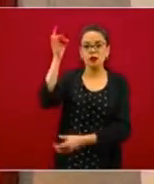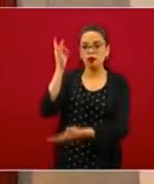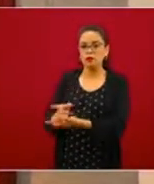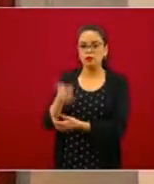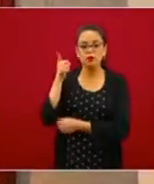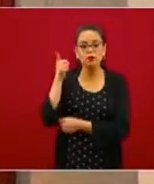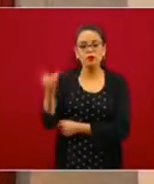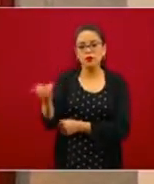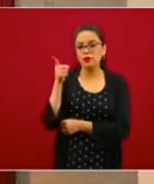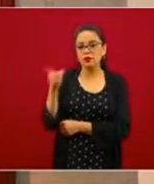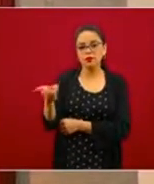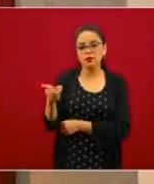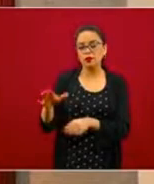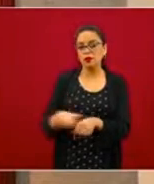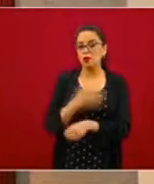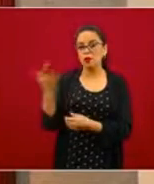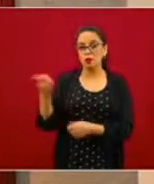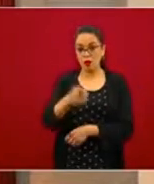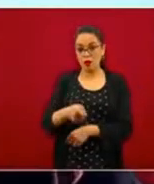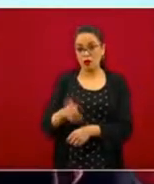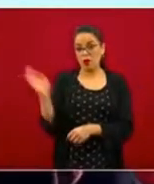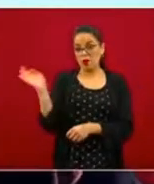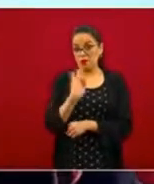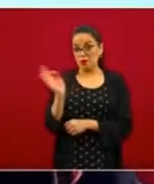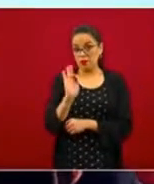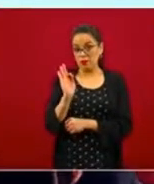be too fast.